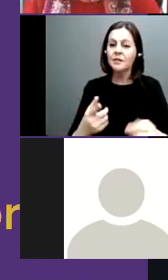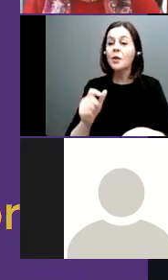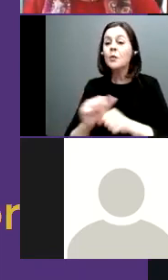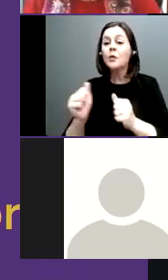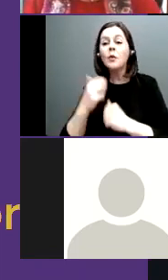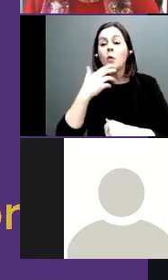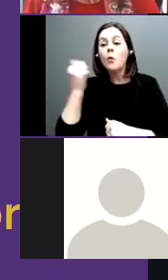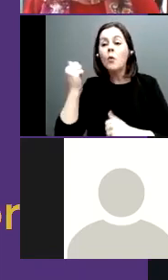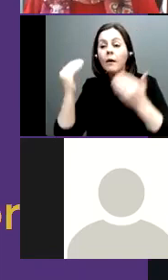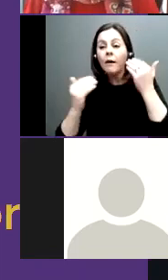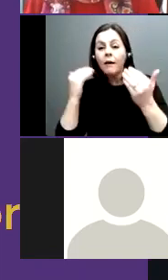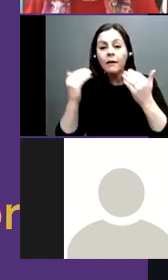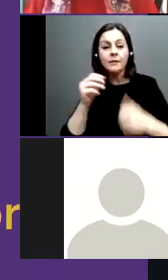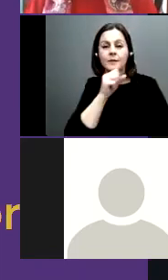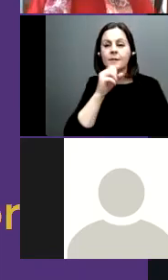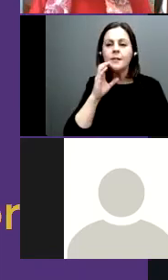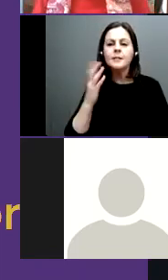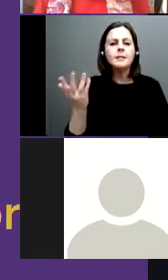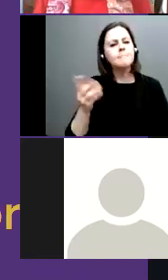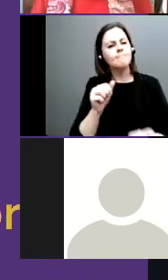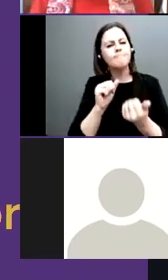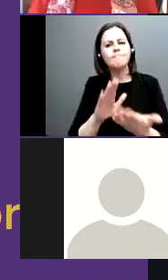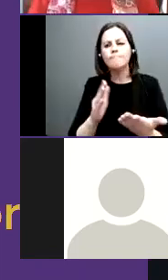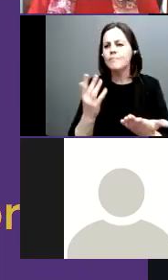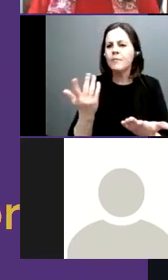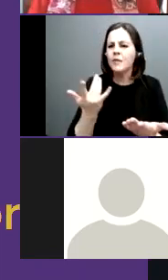seniors? What does it look like?